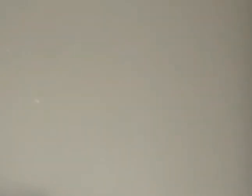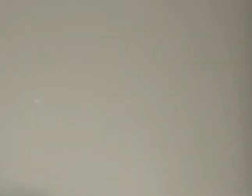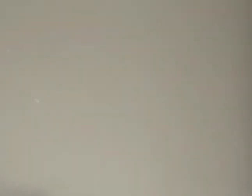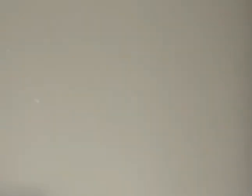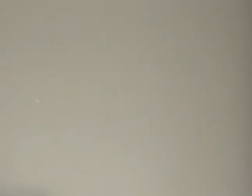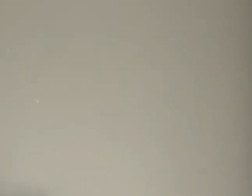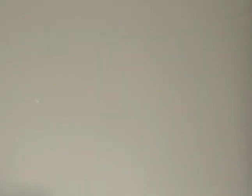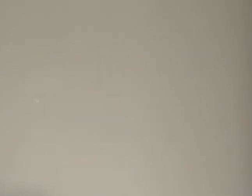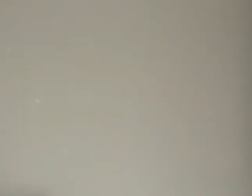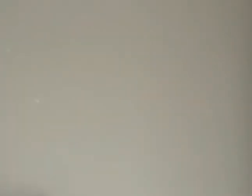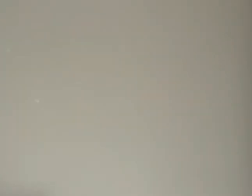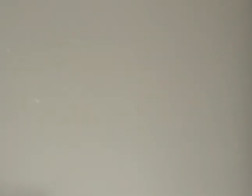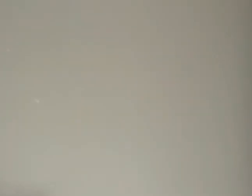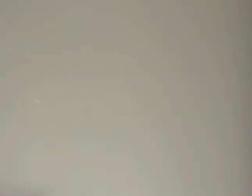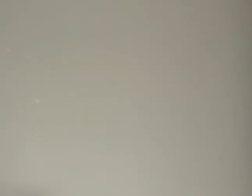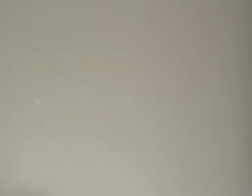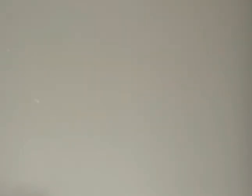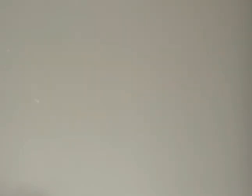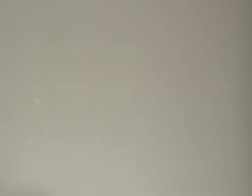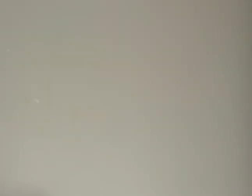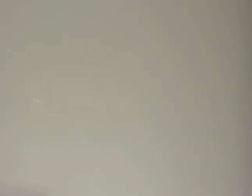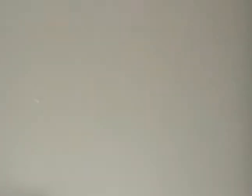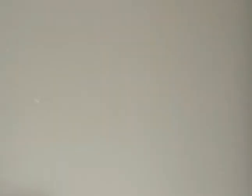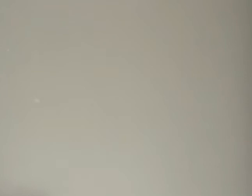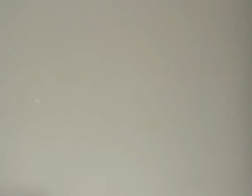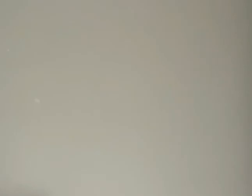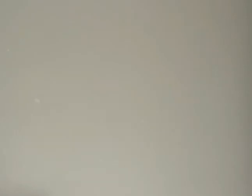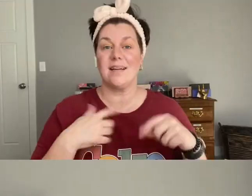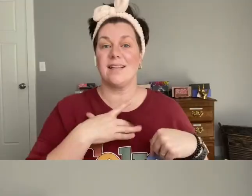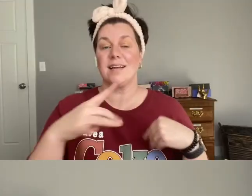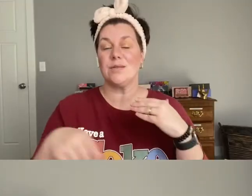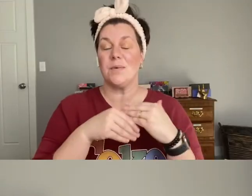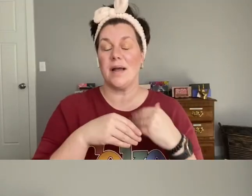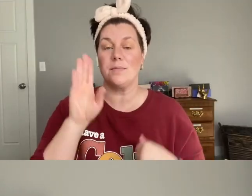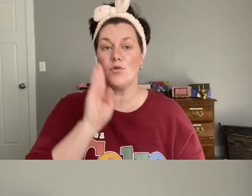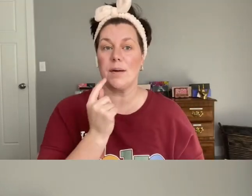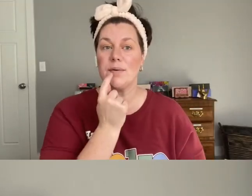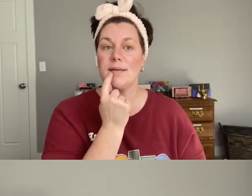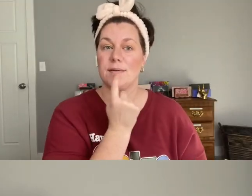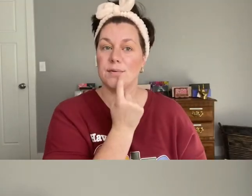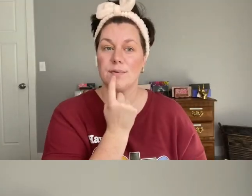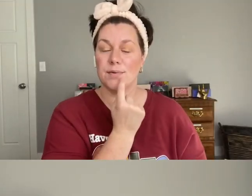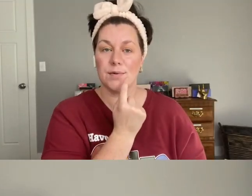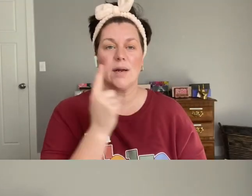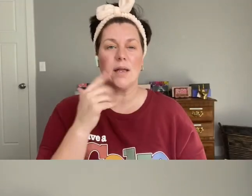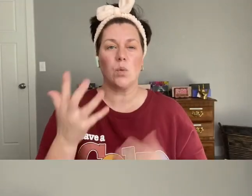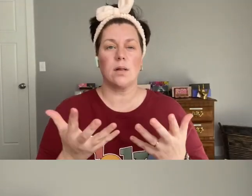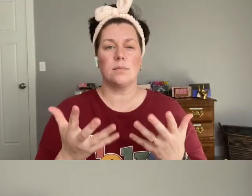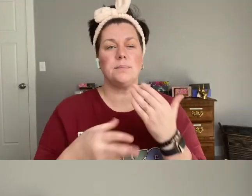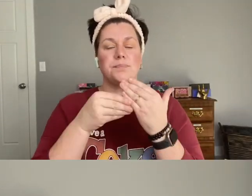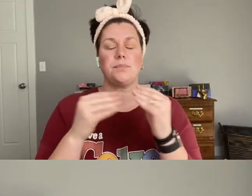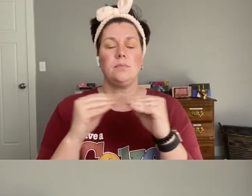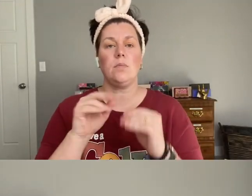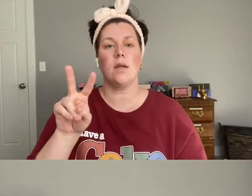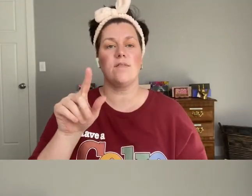so just kind of emphasizing that bronzed look. Going in underneath. I love